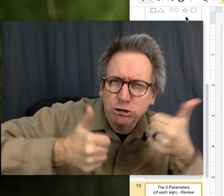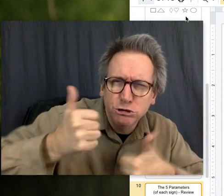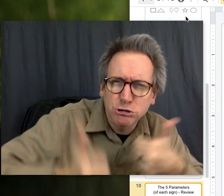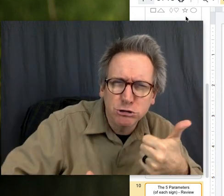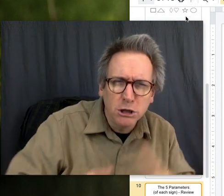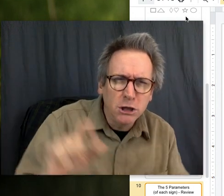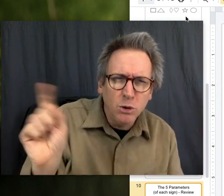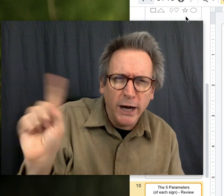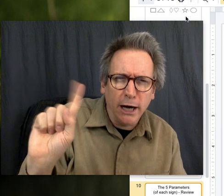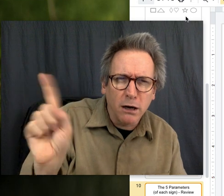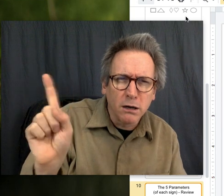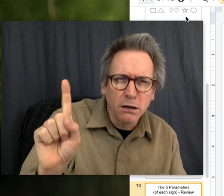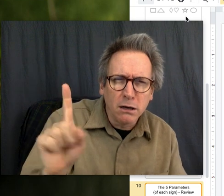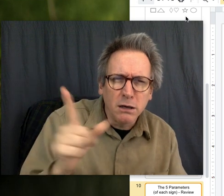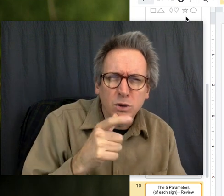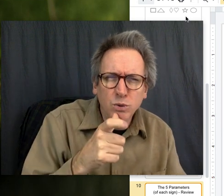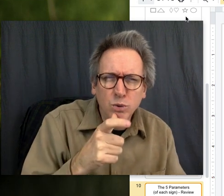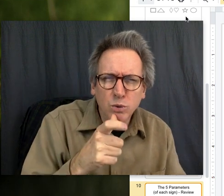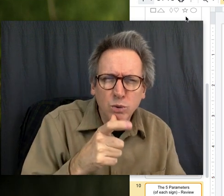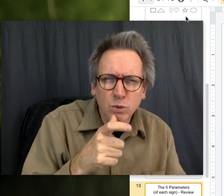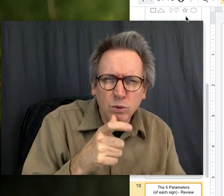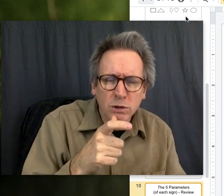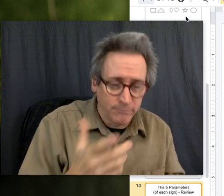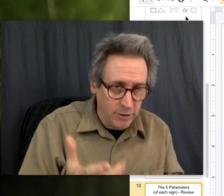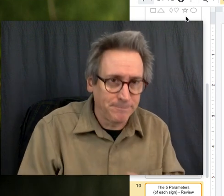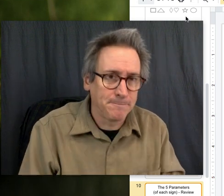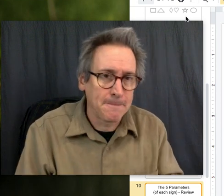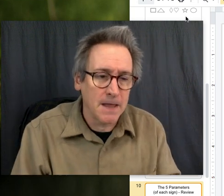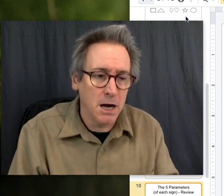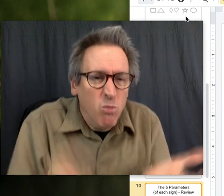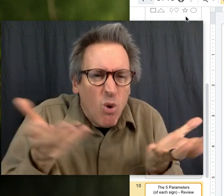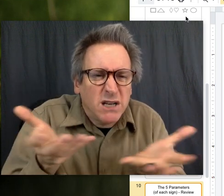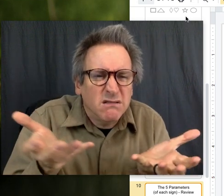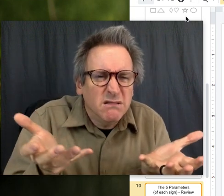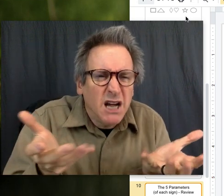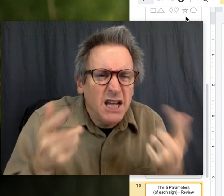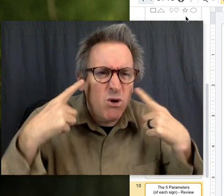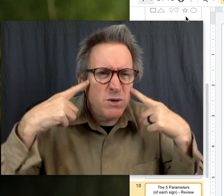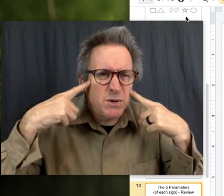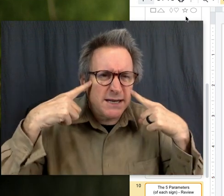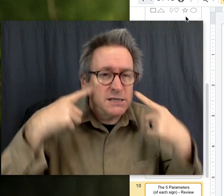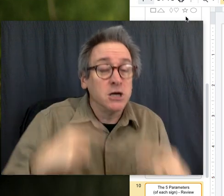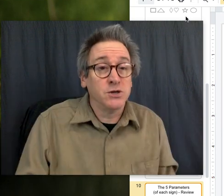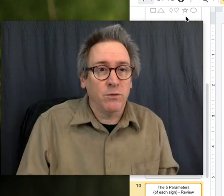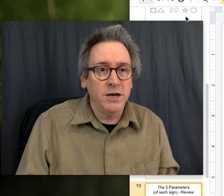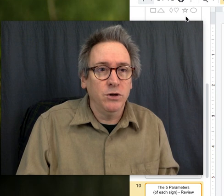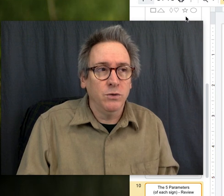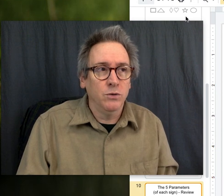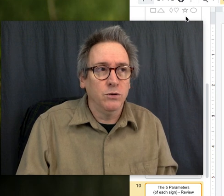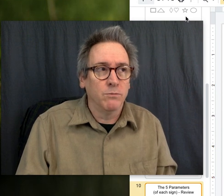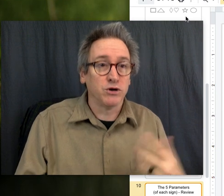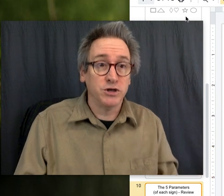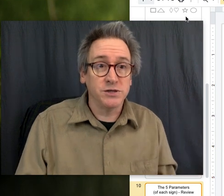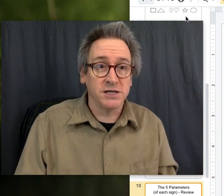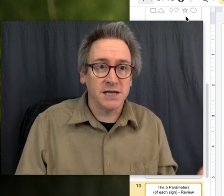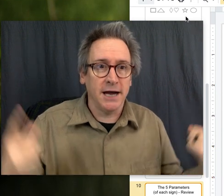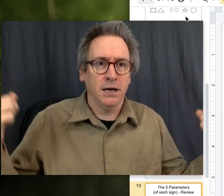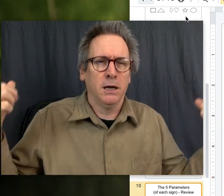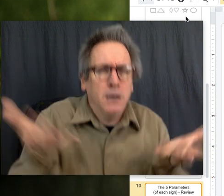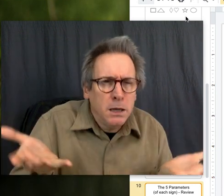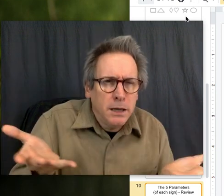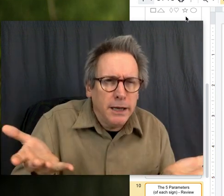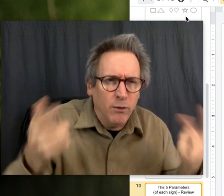Which, where, who, what. You always want to practice so that when you produce the